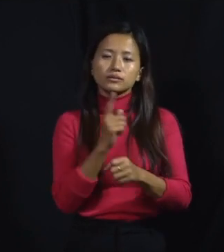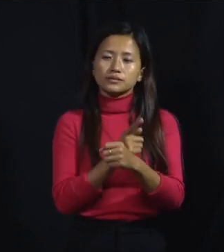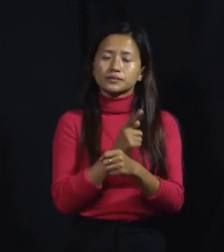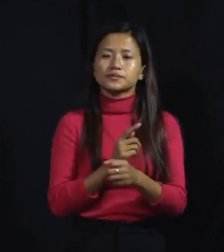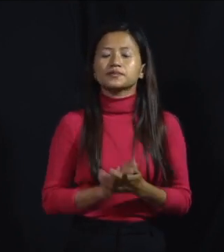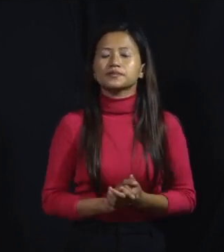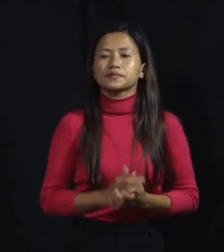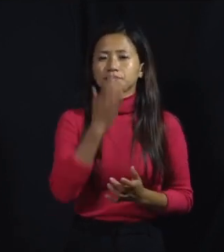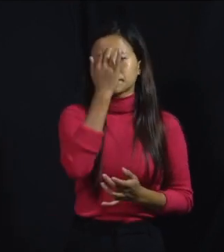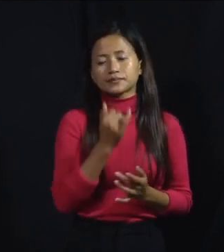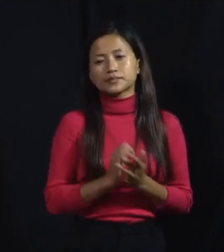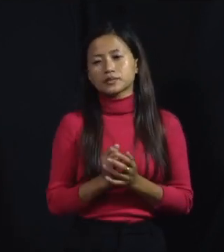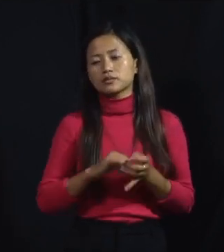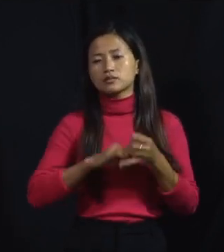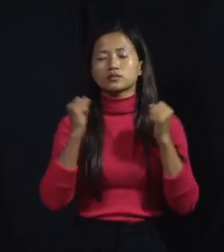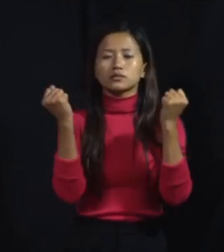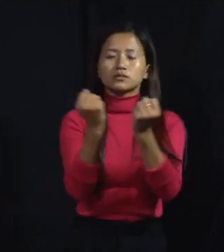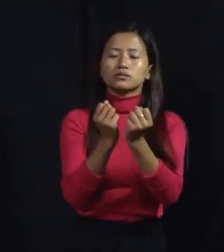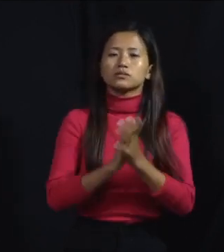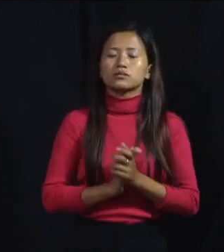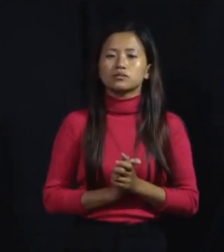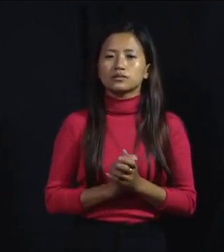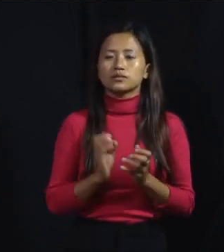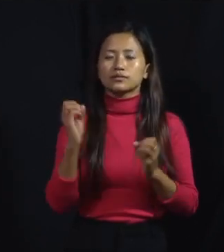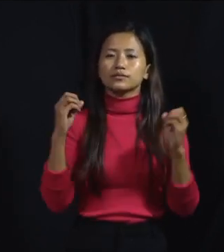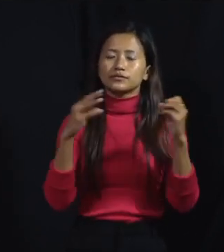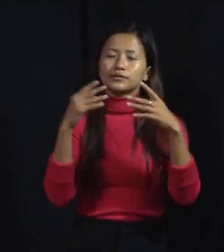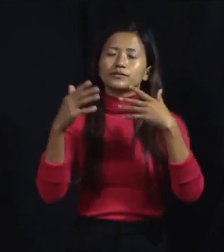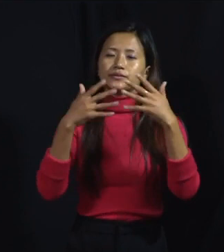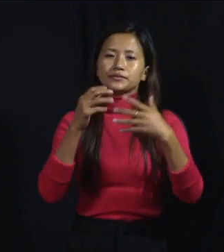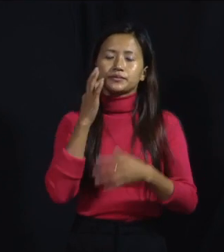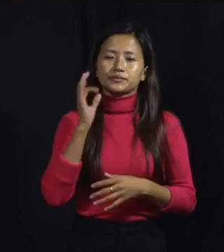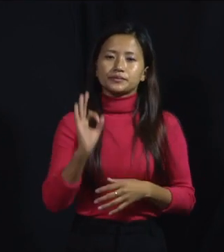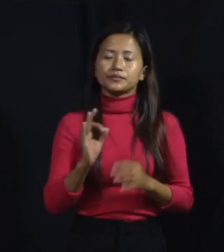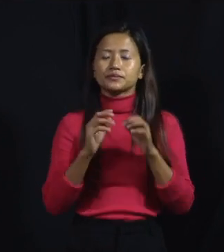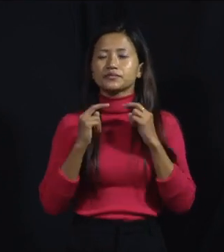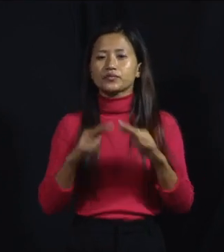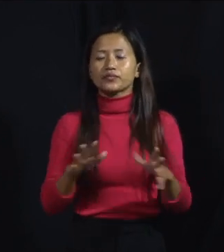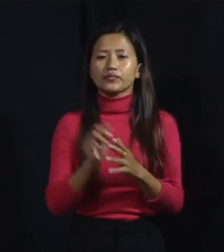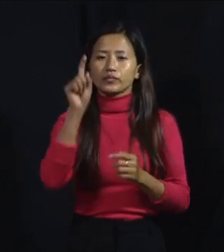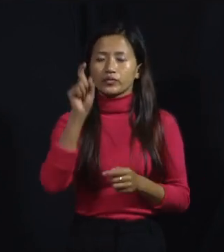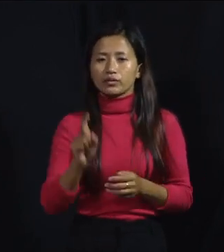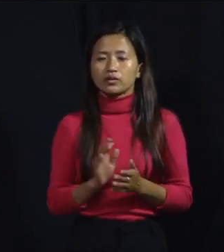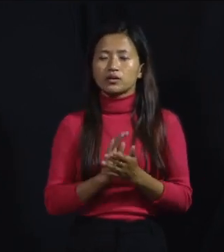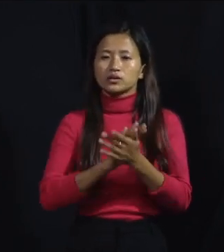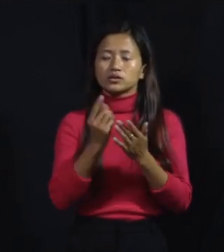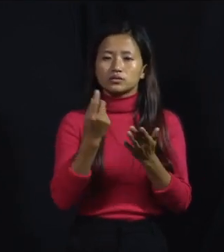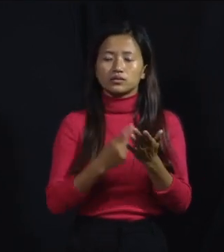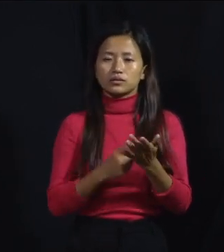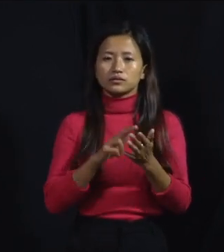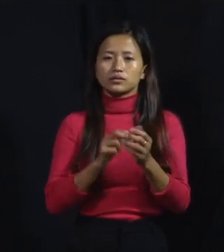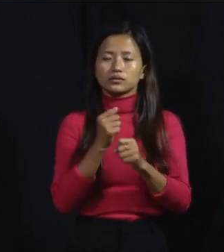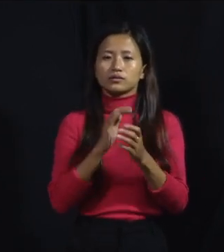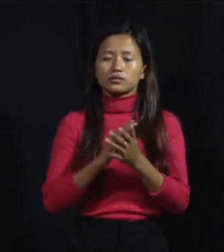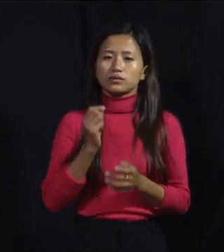why the social environment is also very important, and it needs to be enhanced by the elders